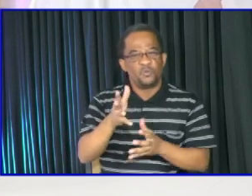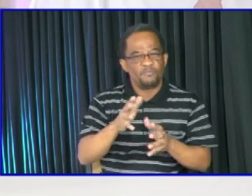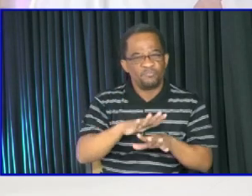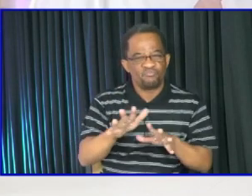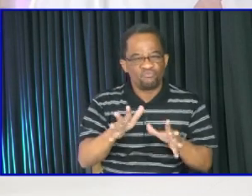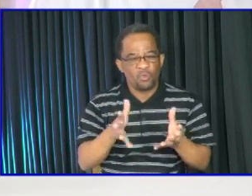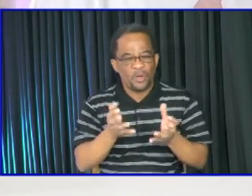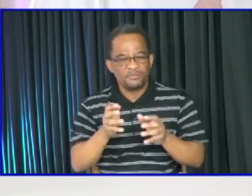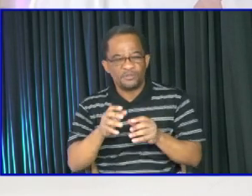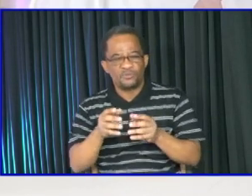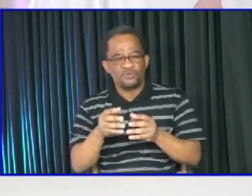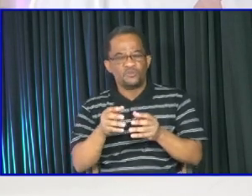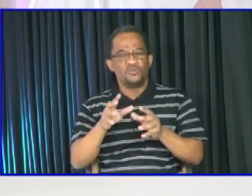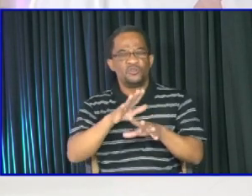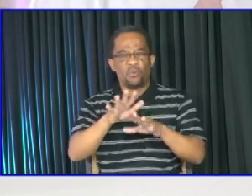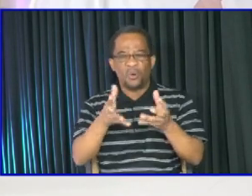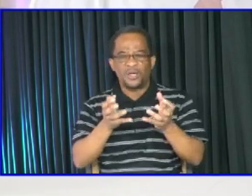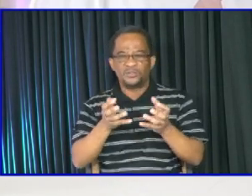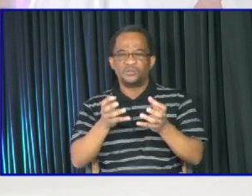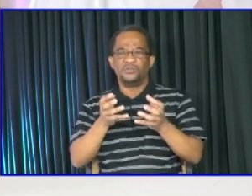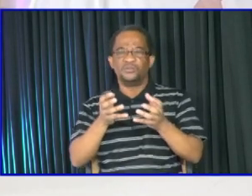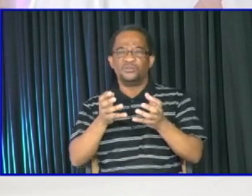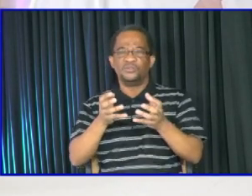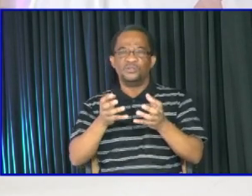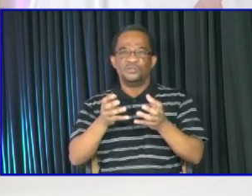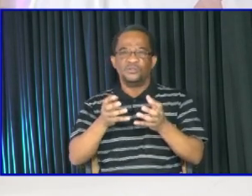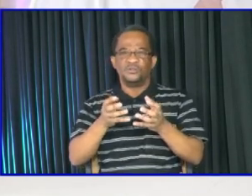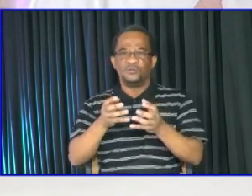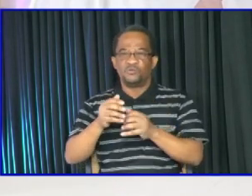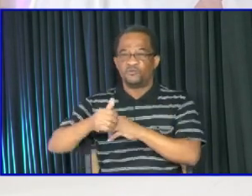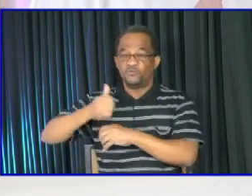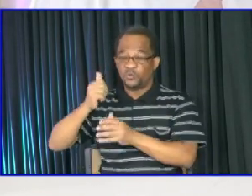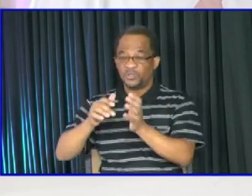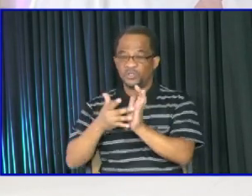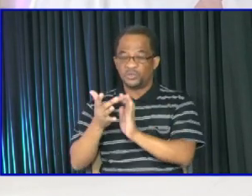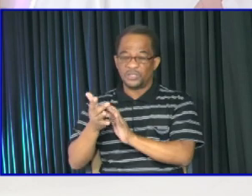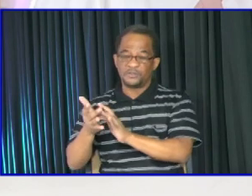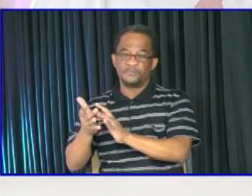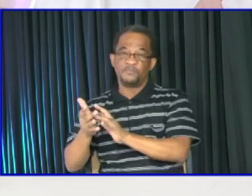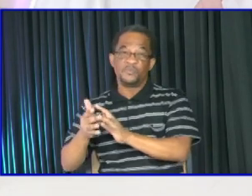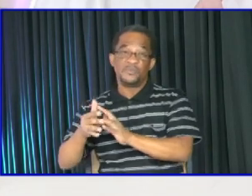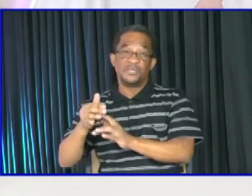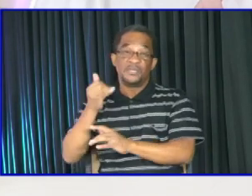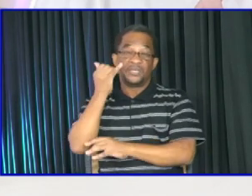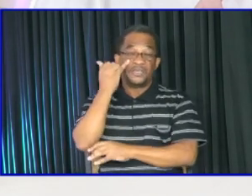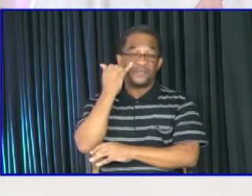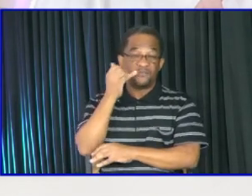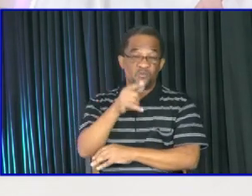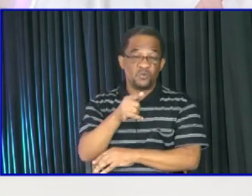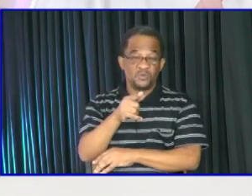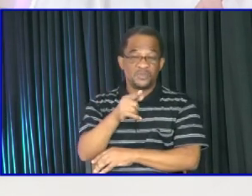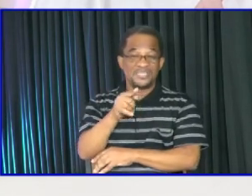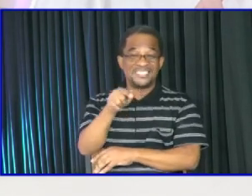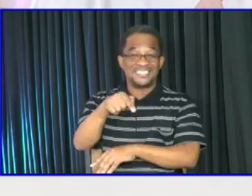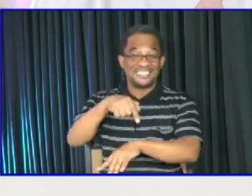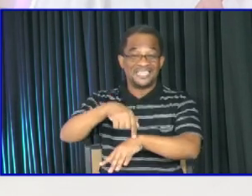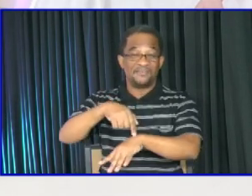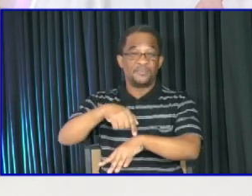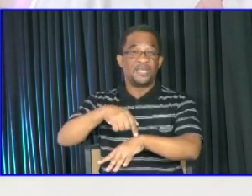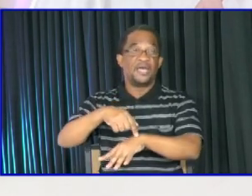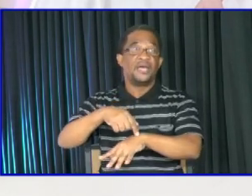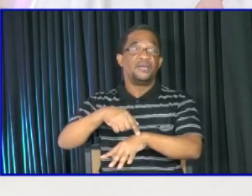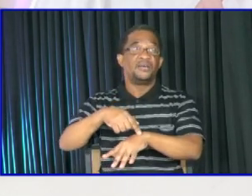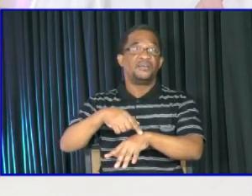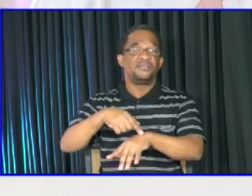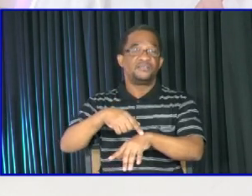are refusing to commit yourself to the way of the Lord. Could it be that you at this time happen to be